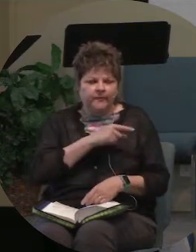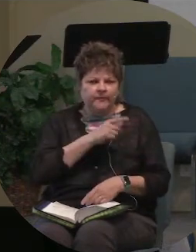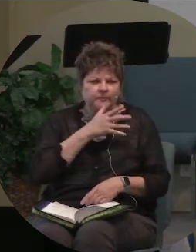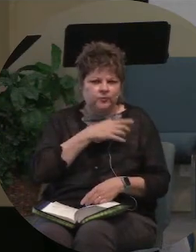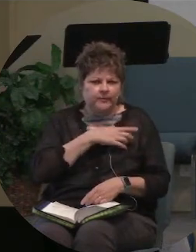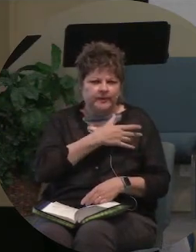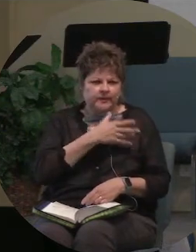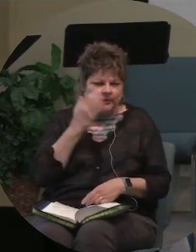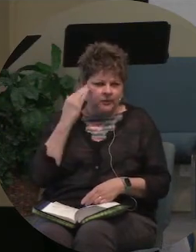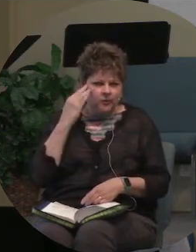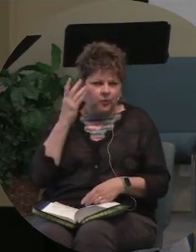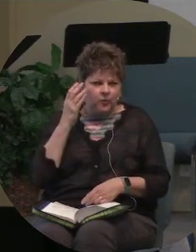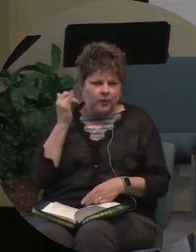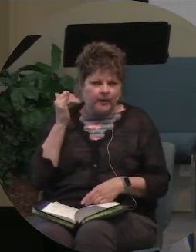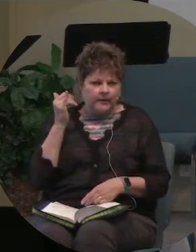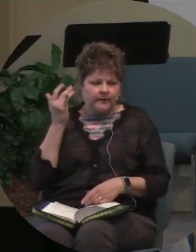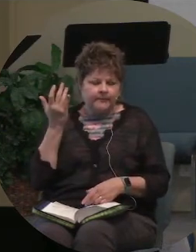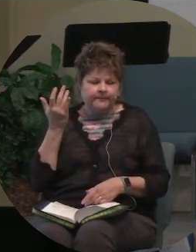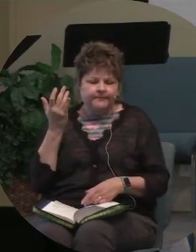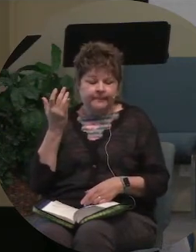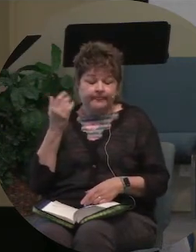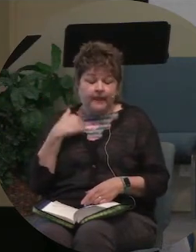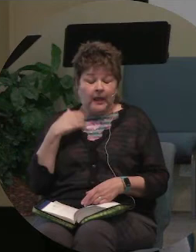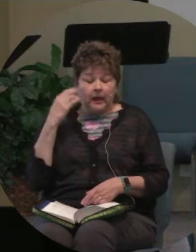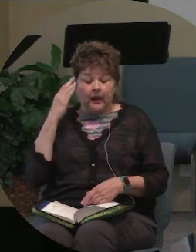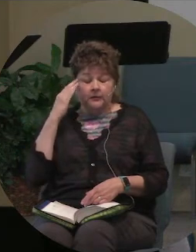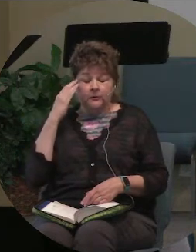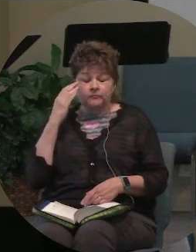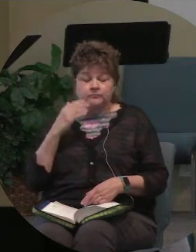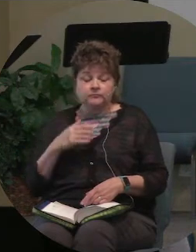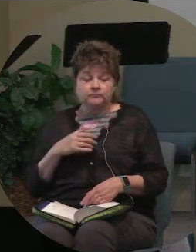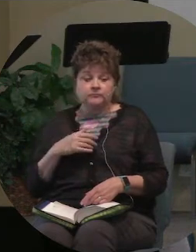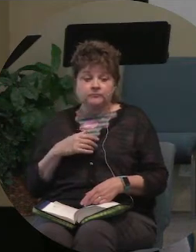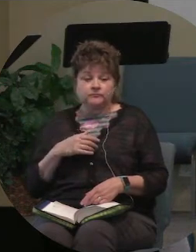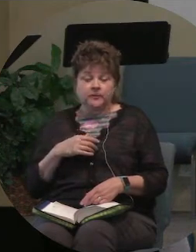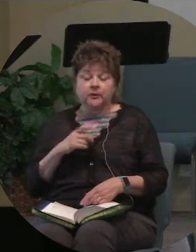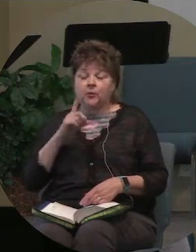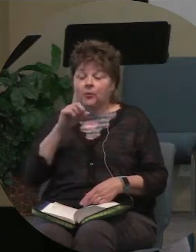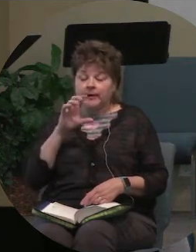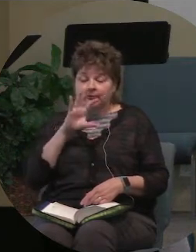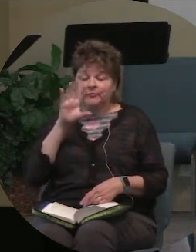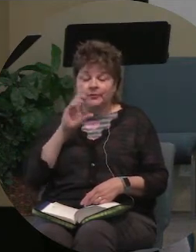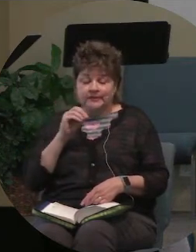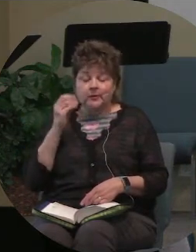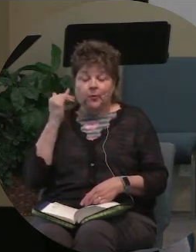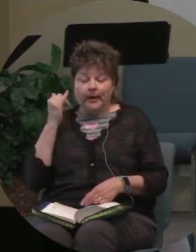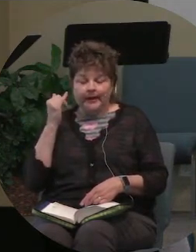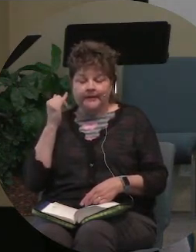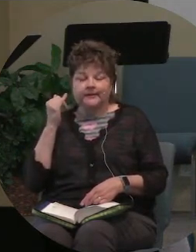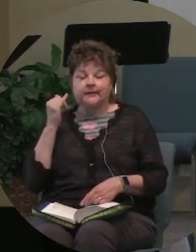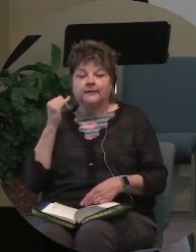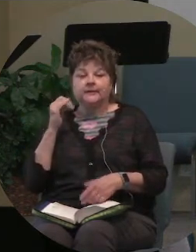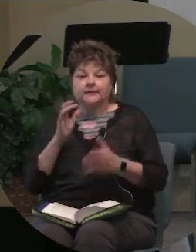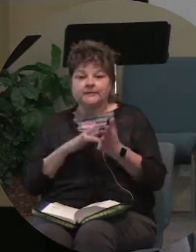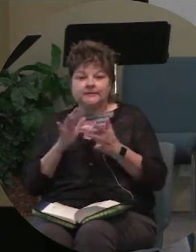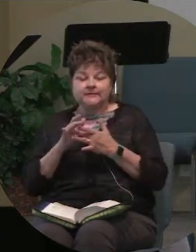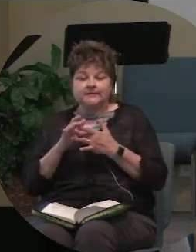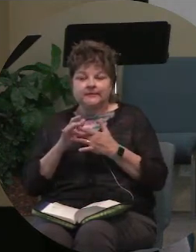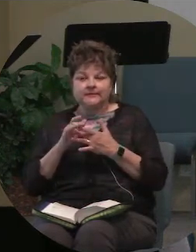Do you know? You know why? I know why. I know absolutely 100% why Jesus did this. Because he